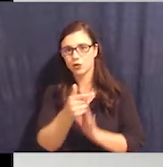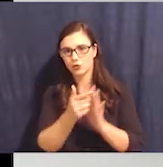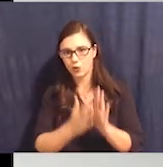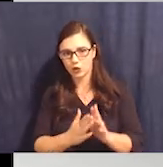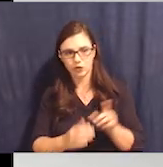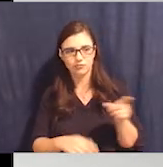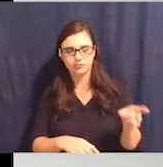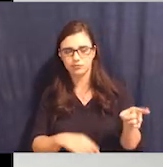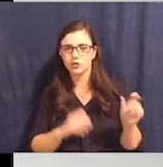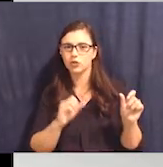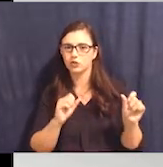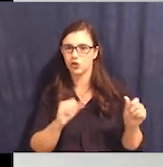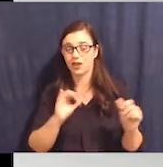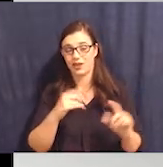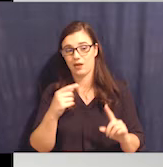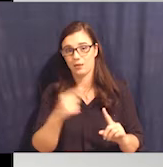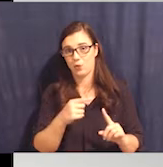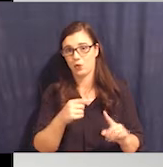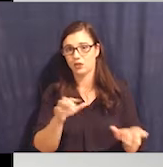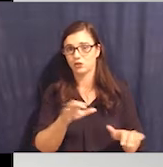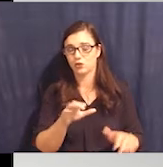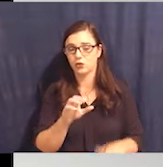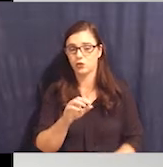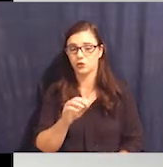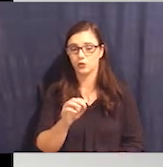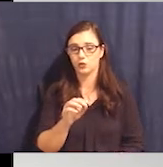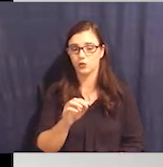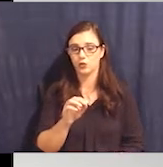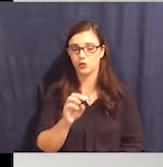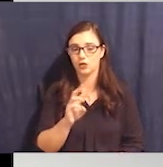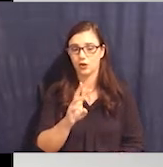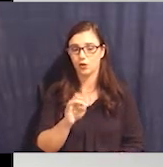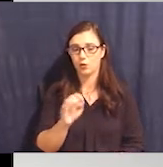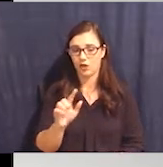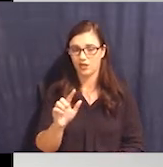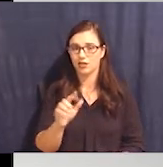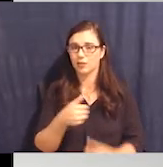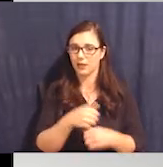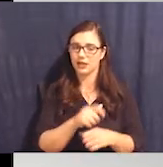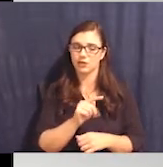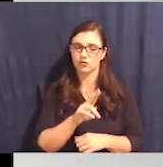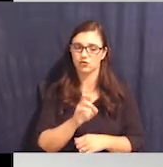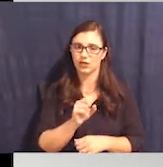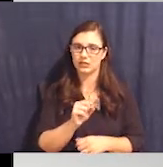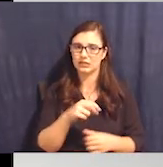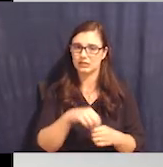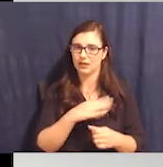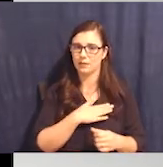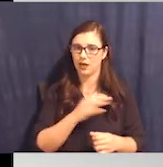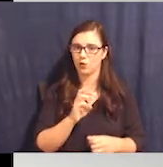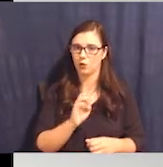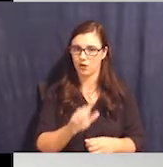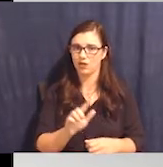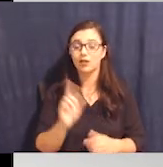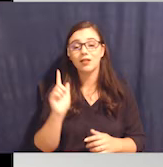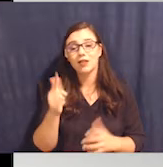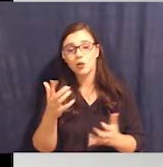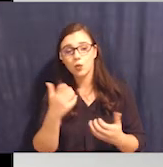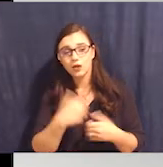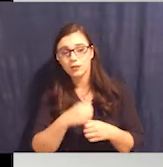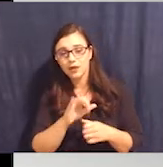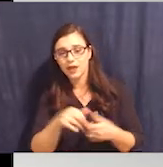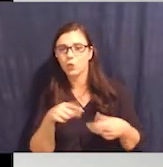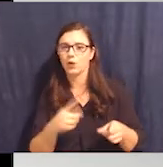another attorney who was able to, at that point, do a will, creating the trust in my will. And then later on, I wanted to